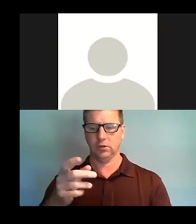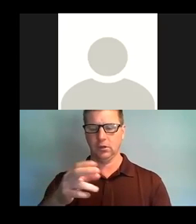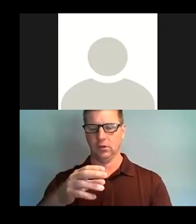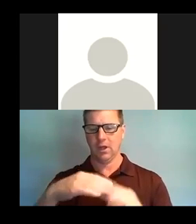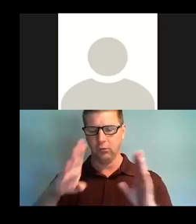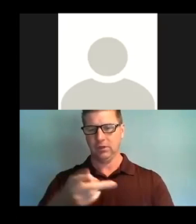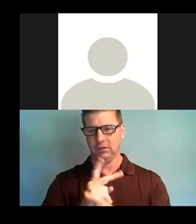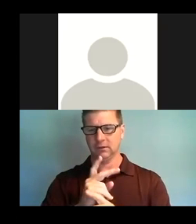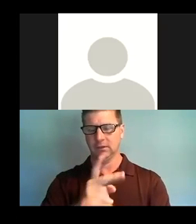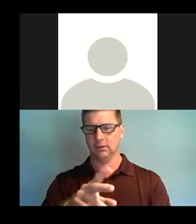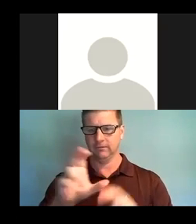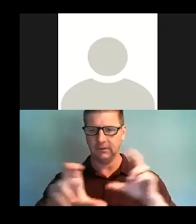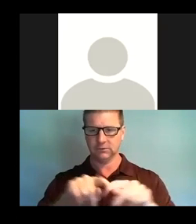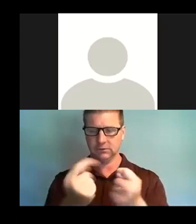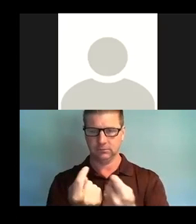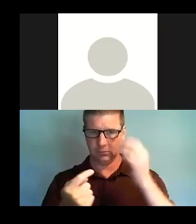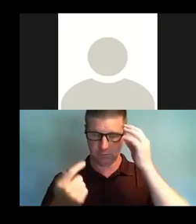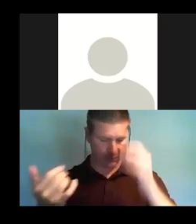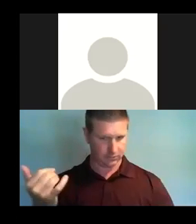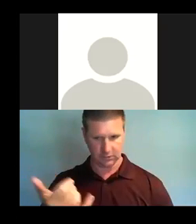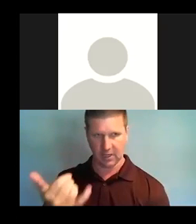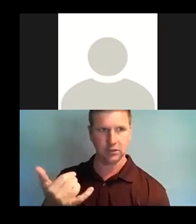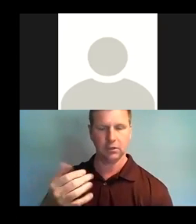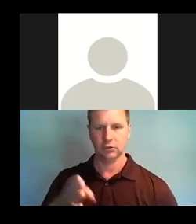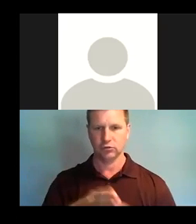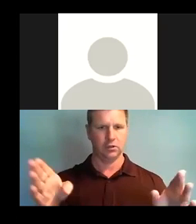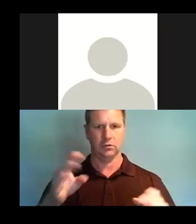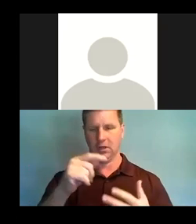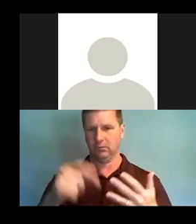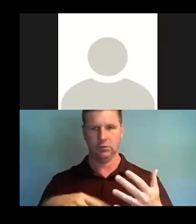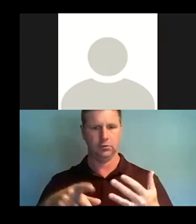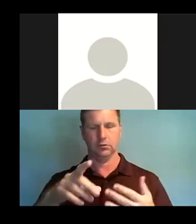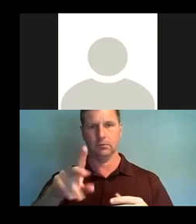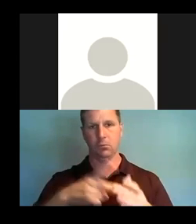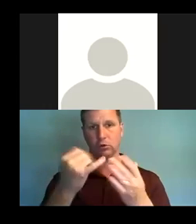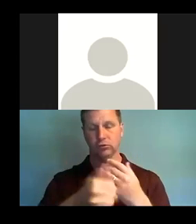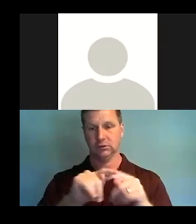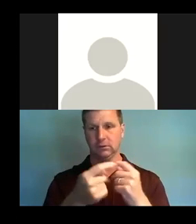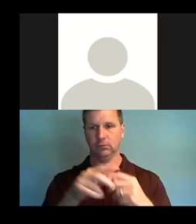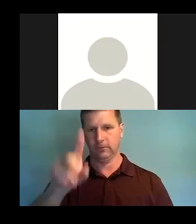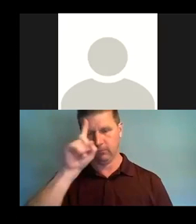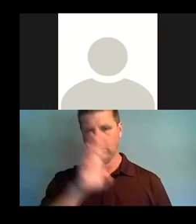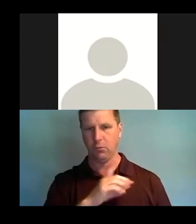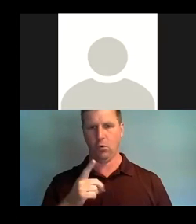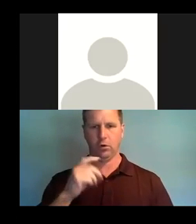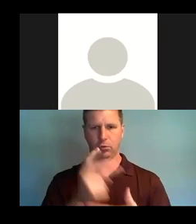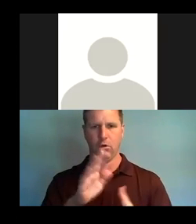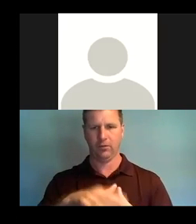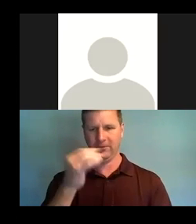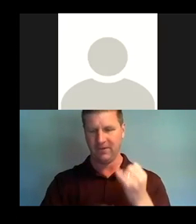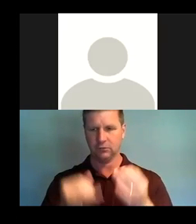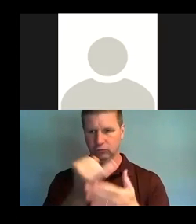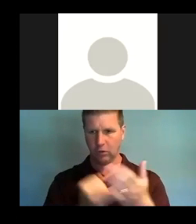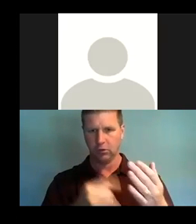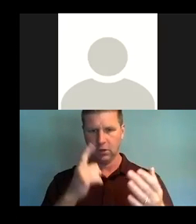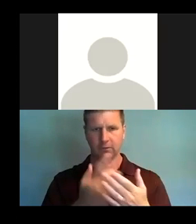team. Today's agenda item should be pretty straightforward. The project team is looking for board approval on the final drawings and evidence